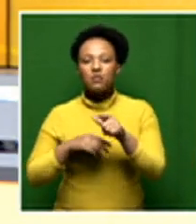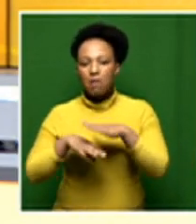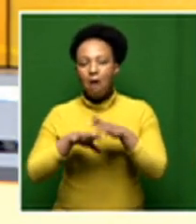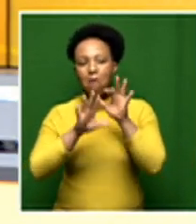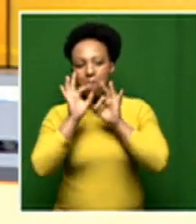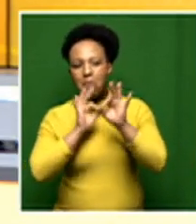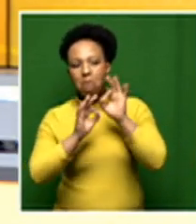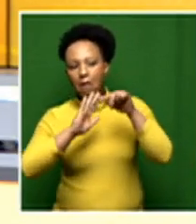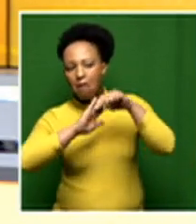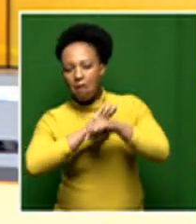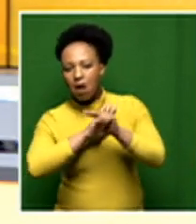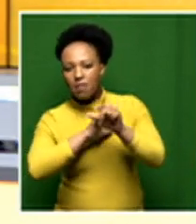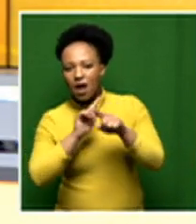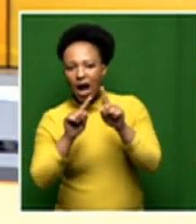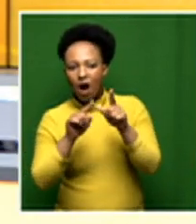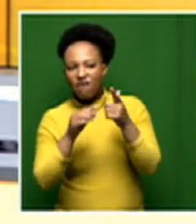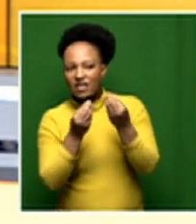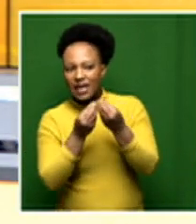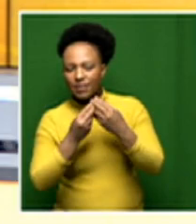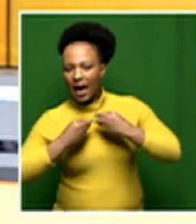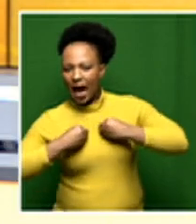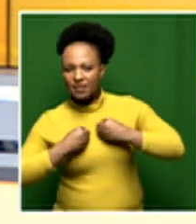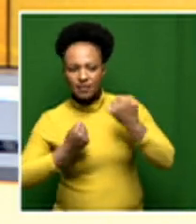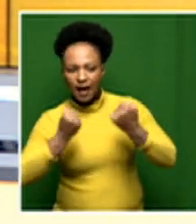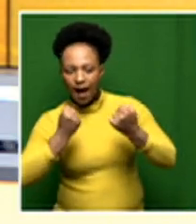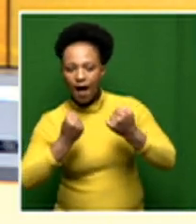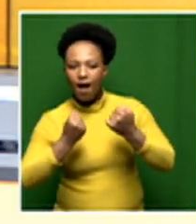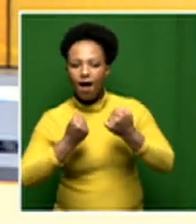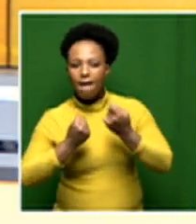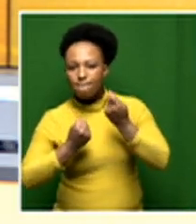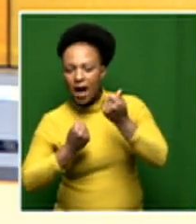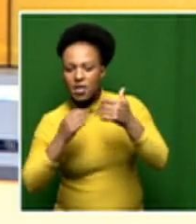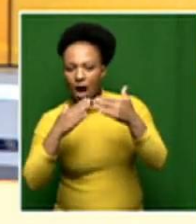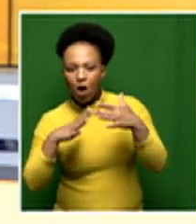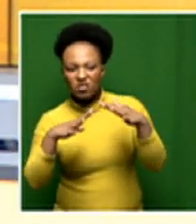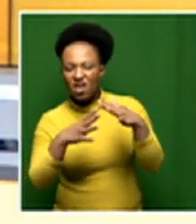significance of law enforcement agencies freezing assets linked to alleged criminal activities.